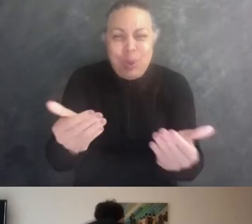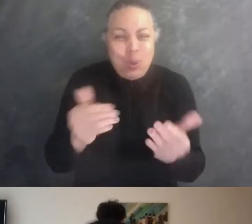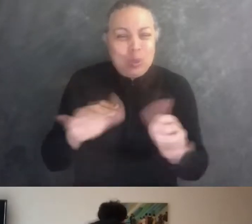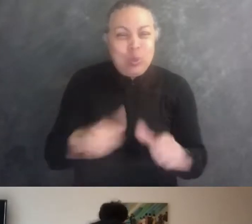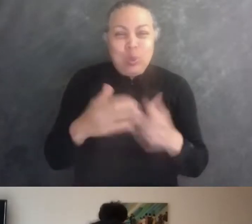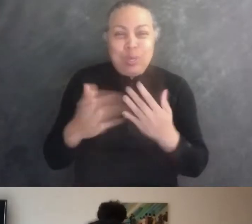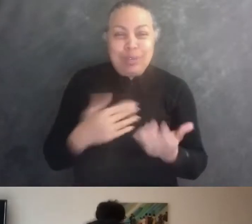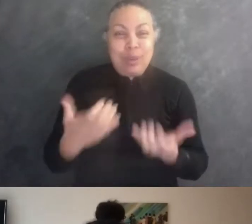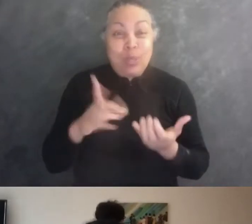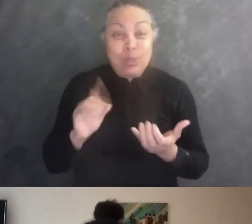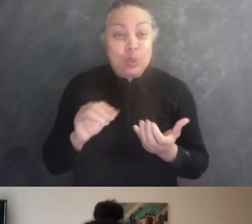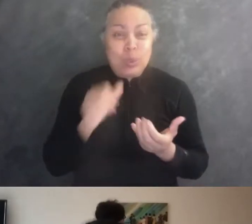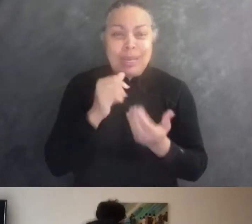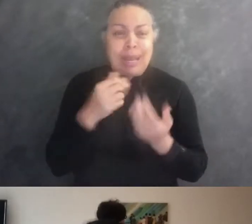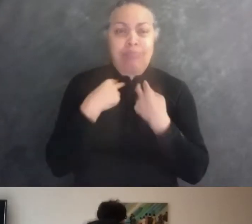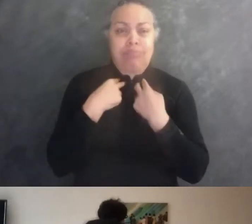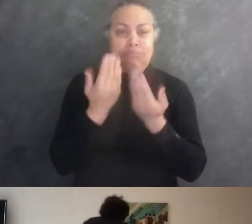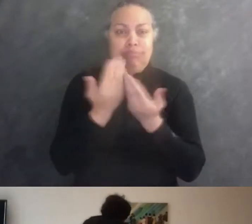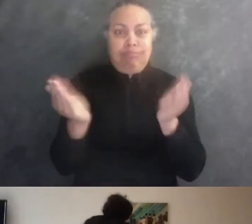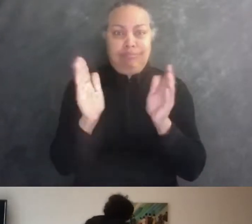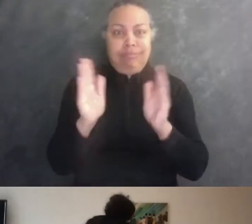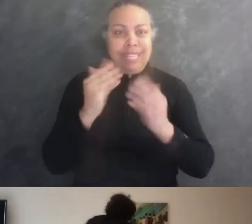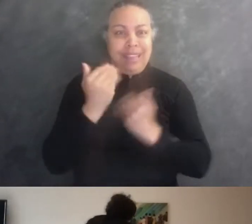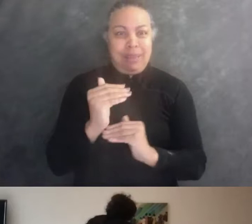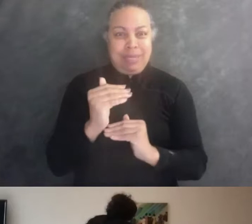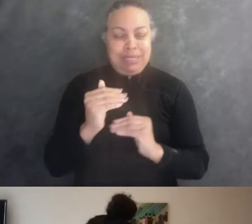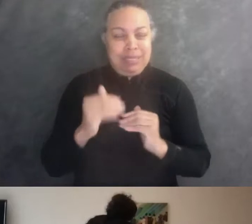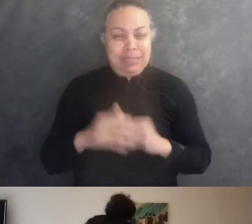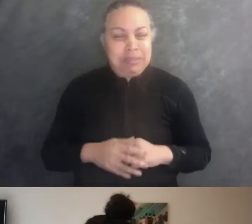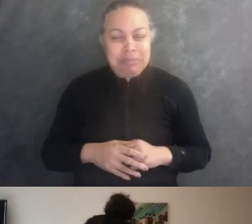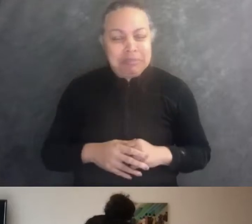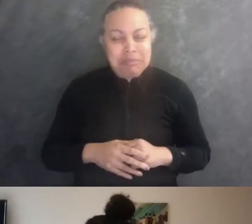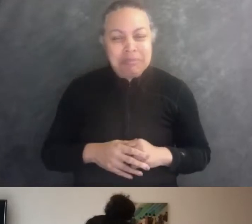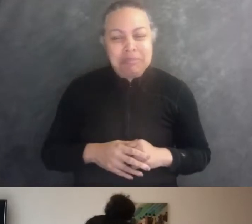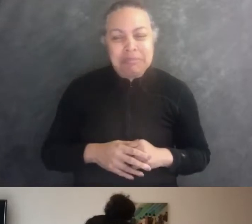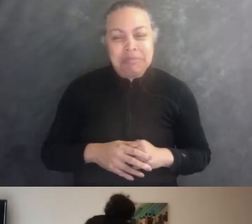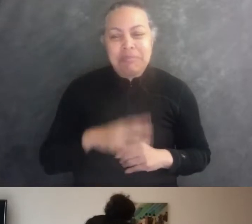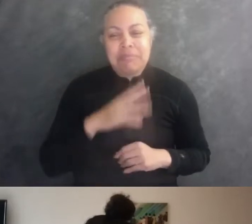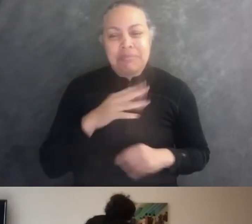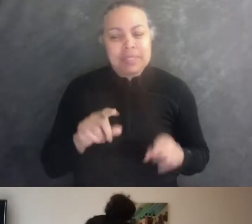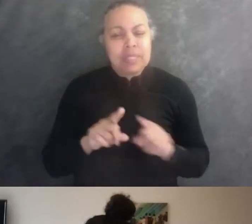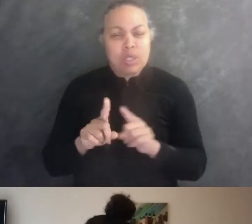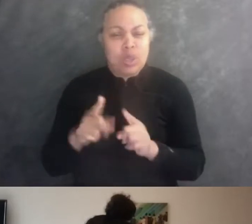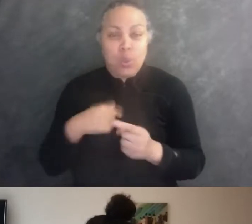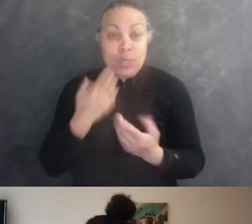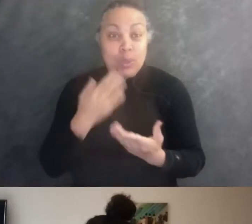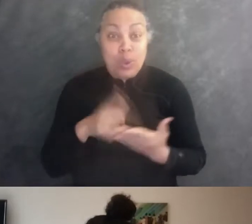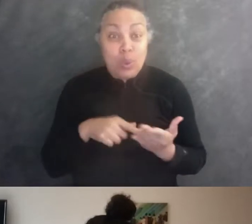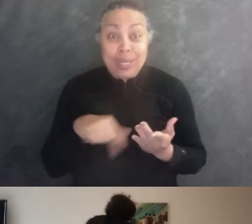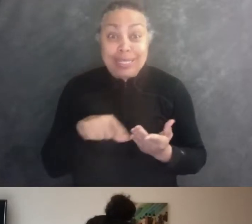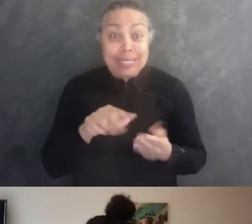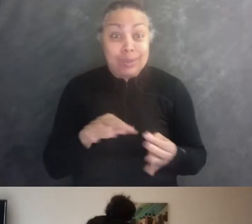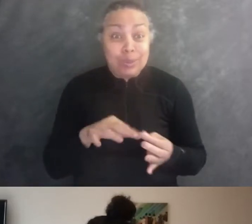do outside of their, their confines. And also we don't know what they will do.